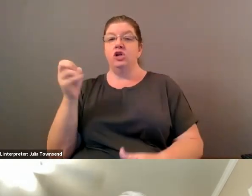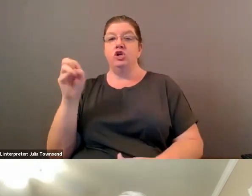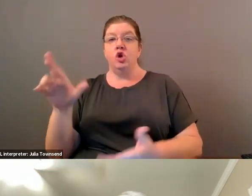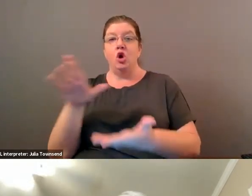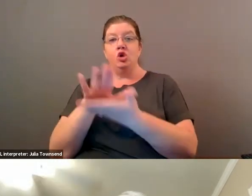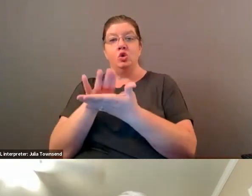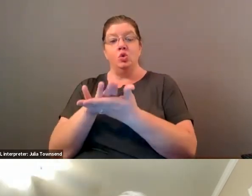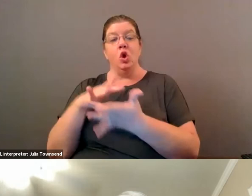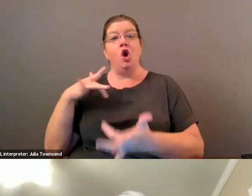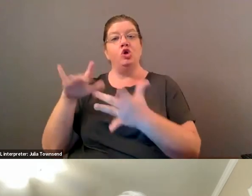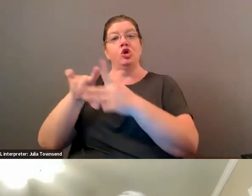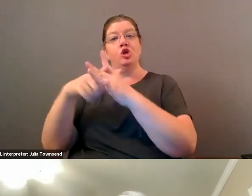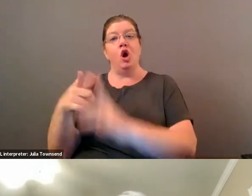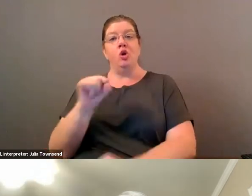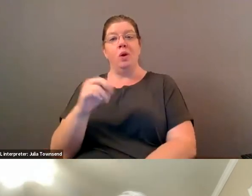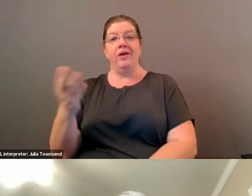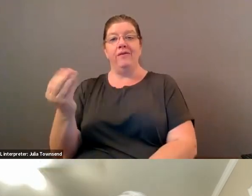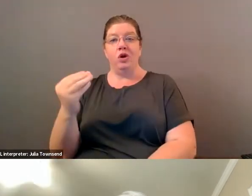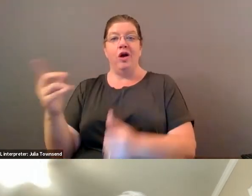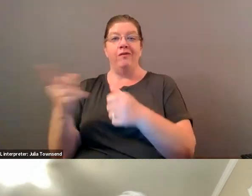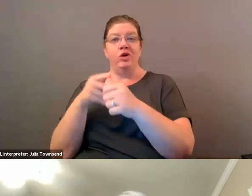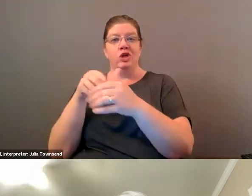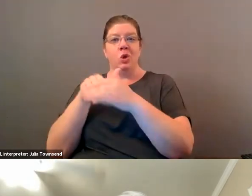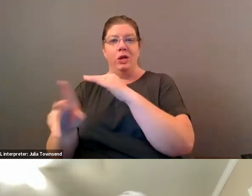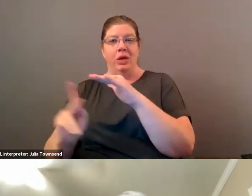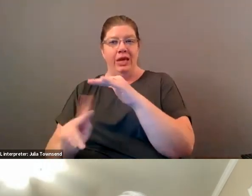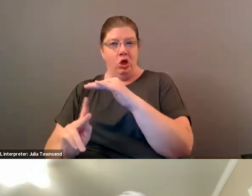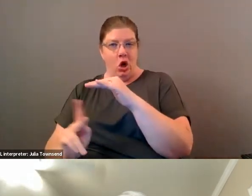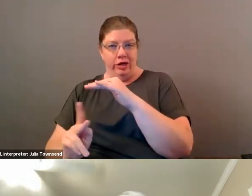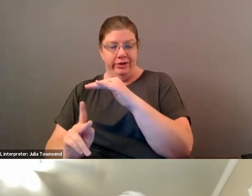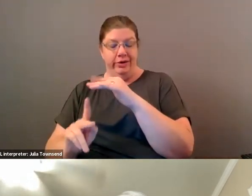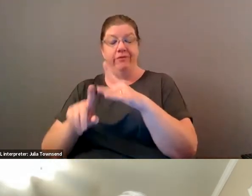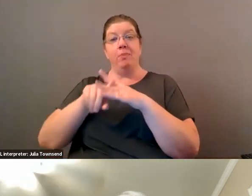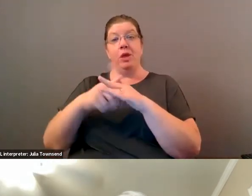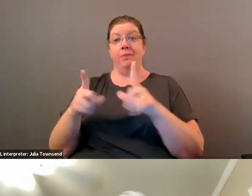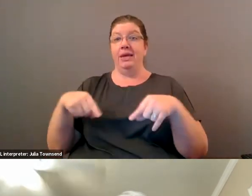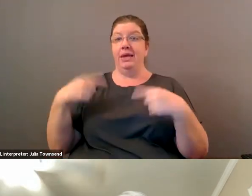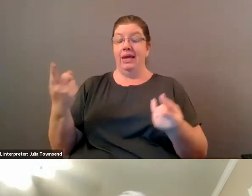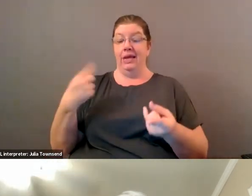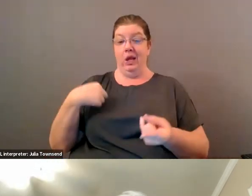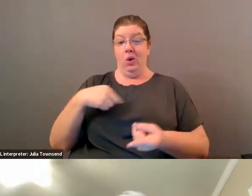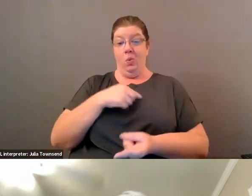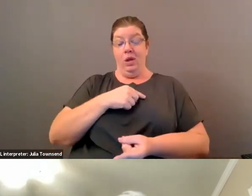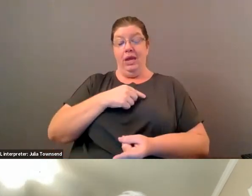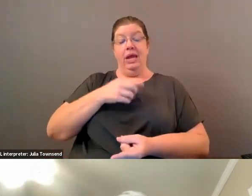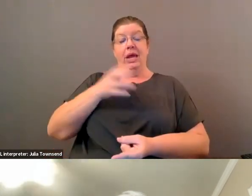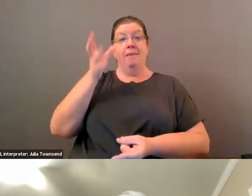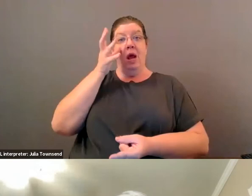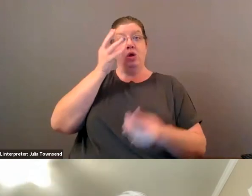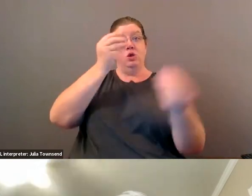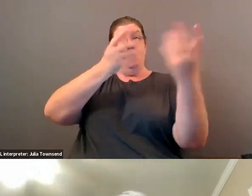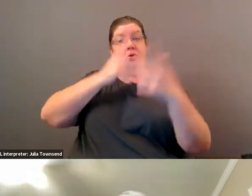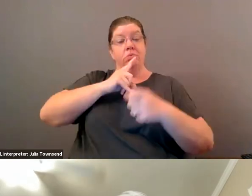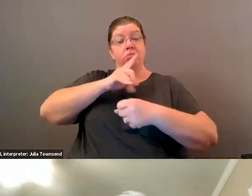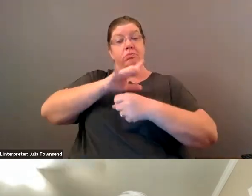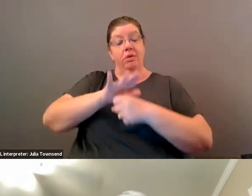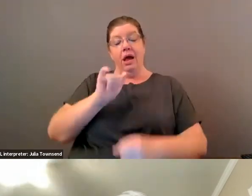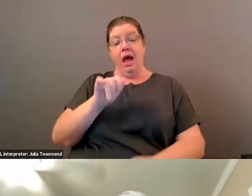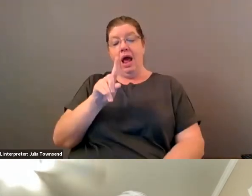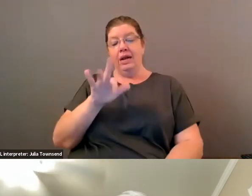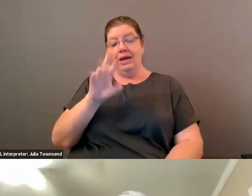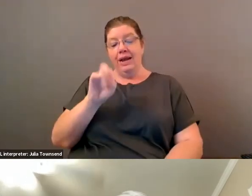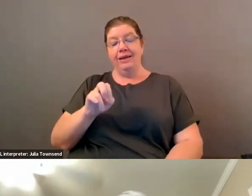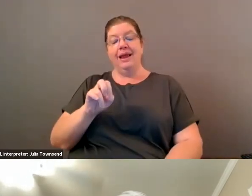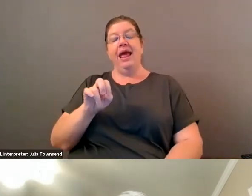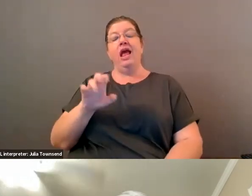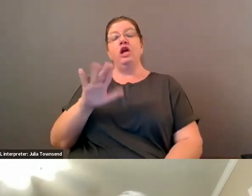in 2014 with our first going into kindergarten. From the beginning, we parents were assured that Adelante Charter School's physical